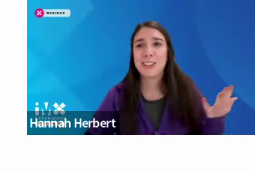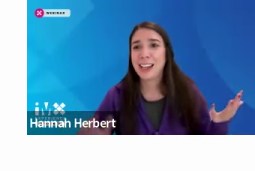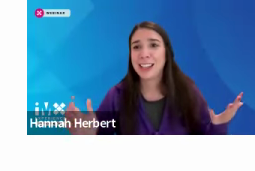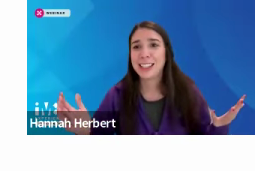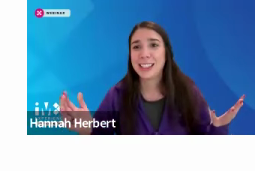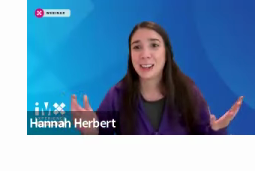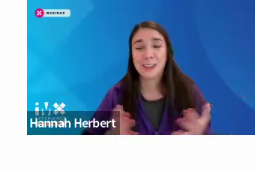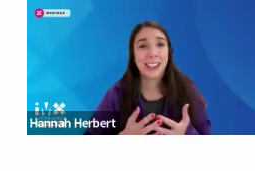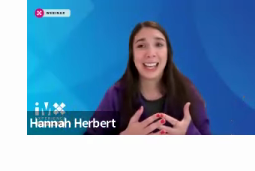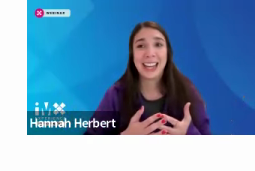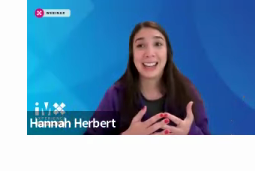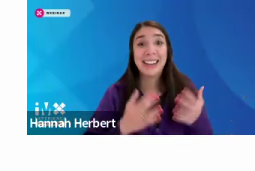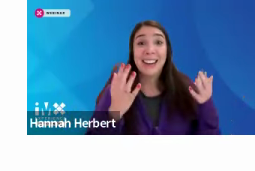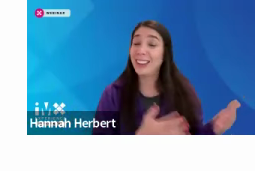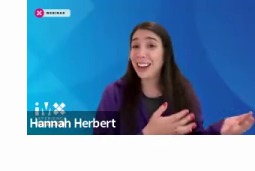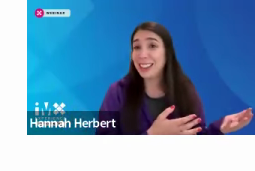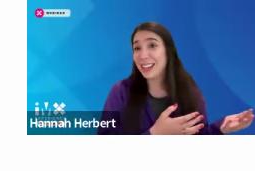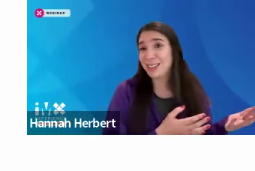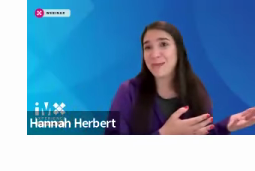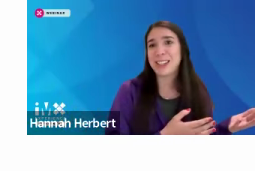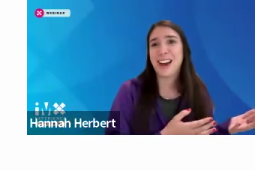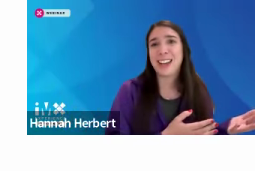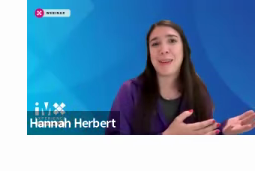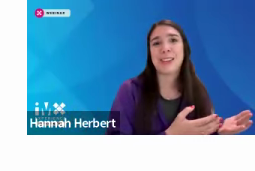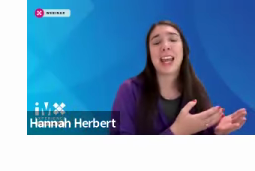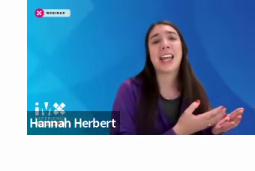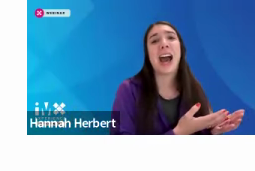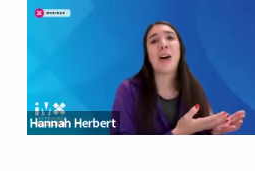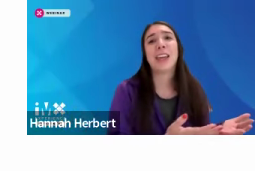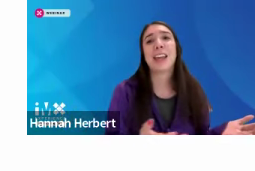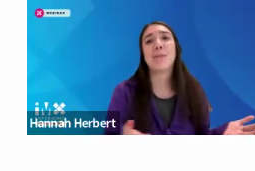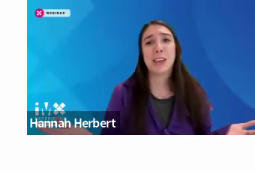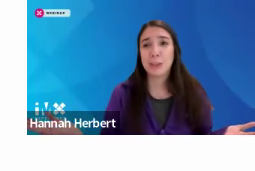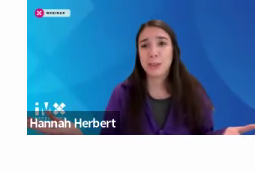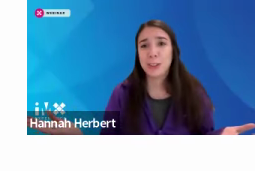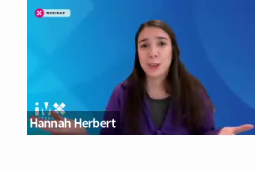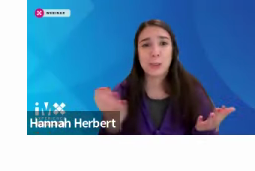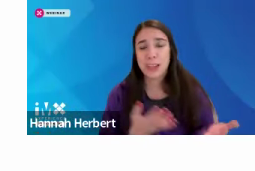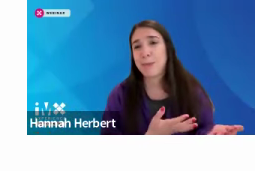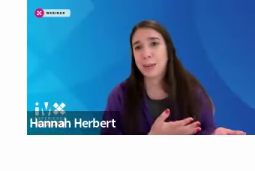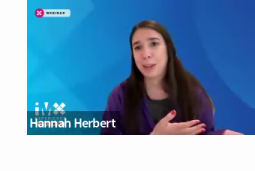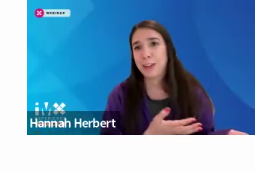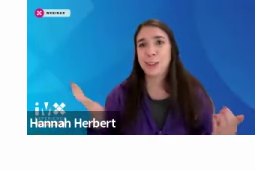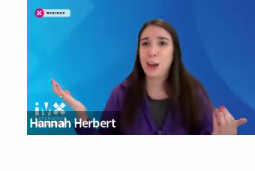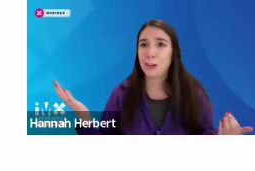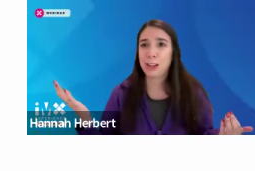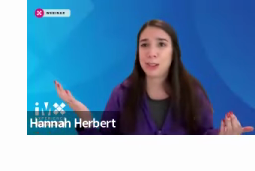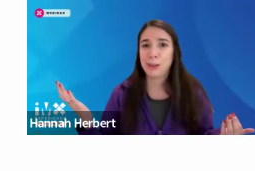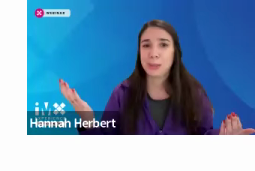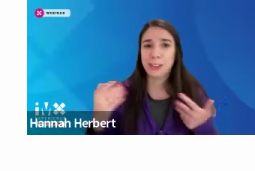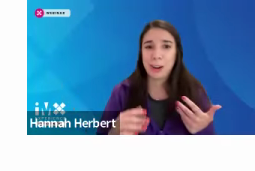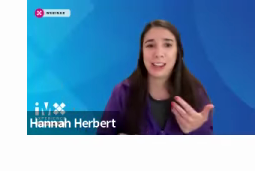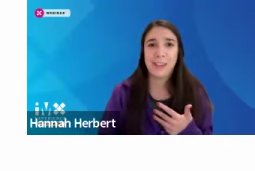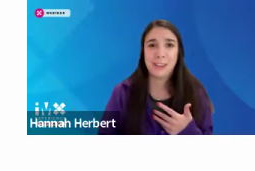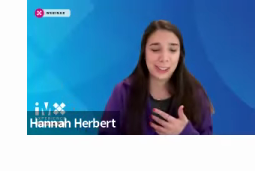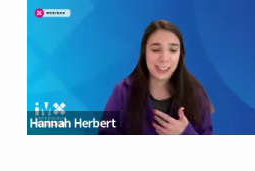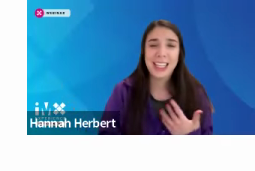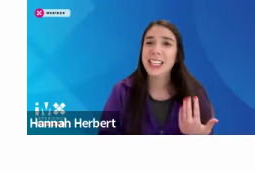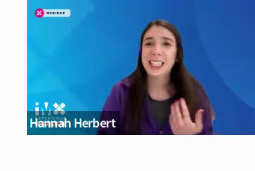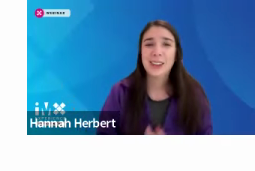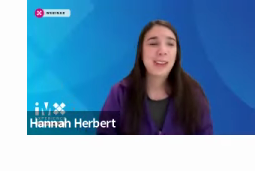awesome. As you guys can see, you're really hitting a lot of the things we're going to be talking about today and how they can be useful, those same manipulatives across multiple